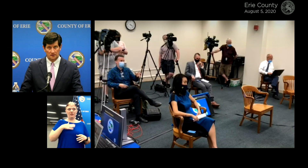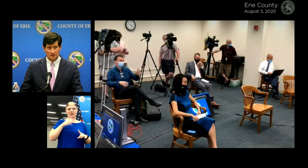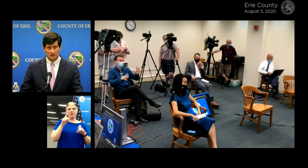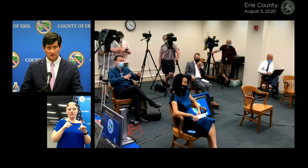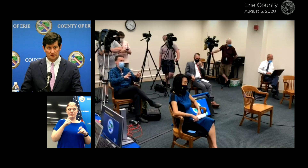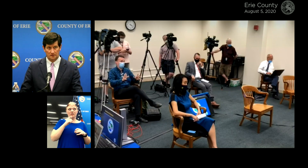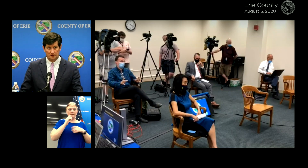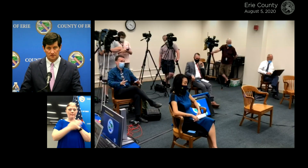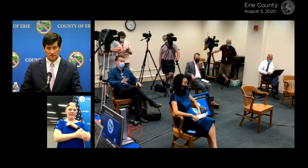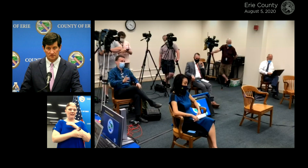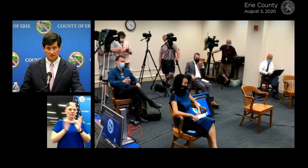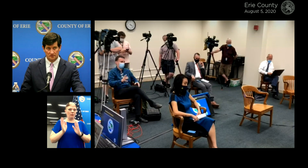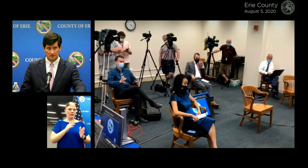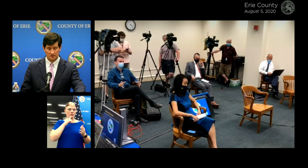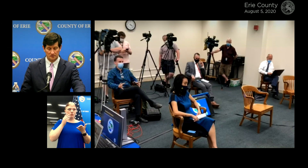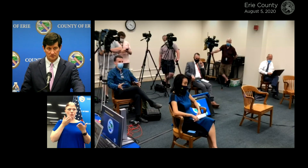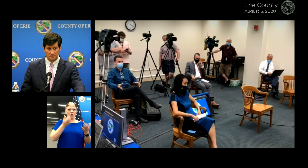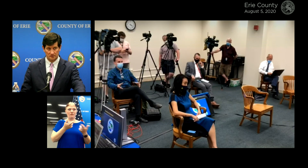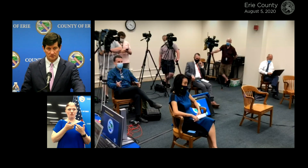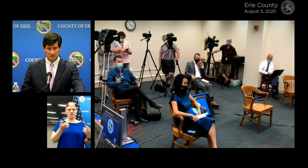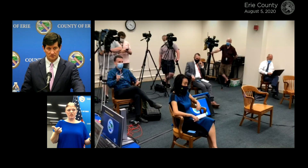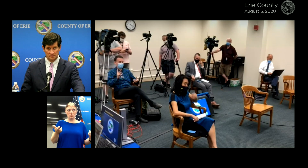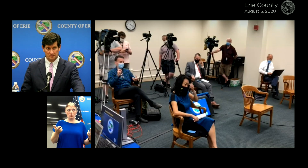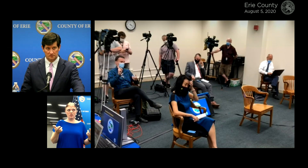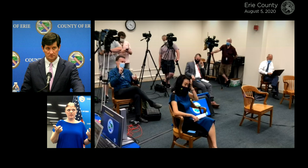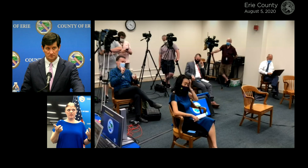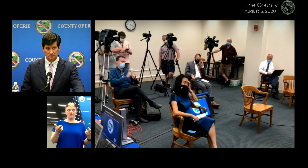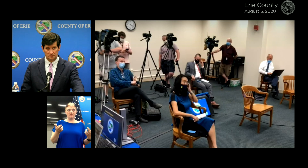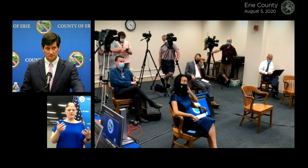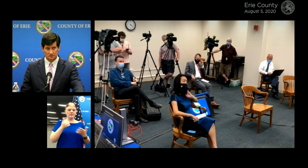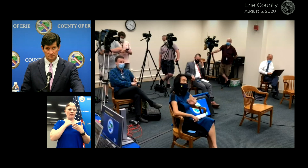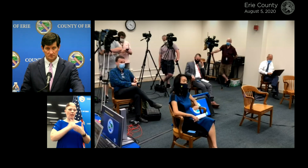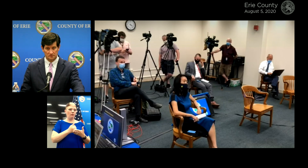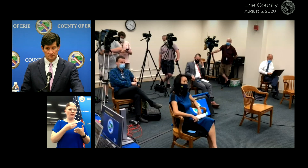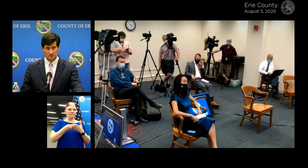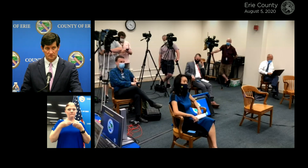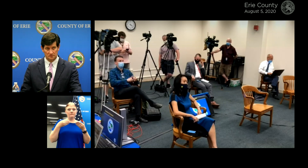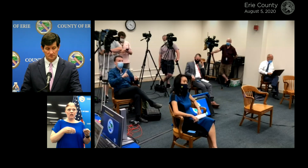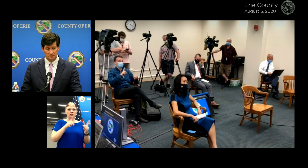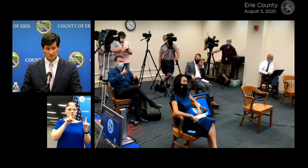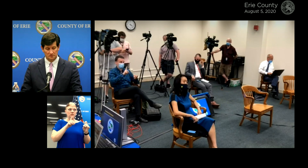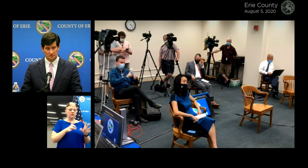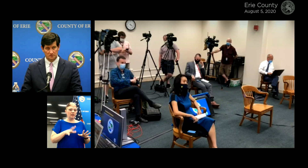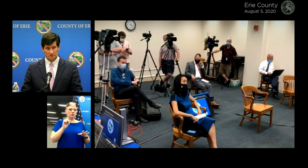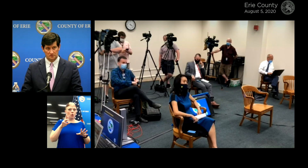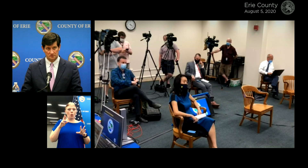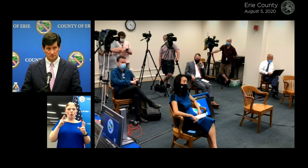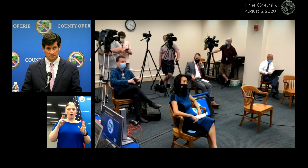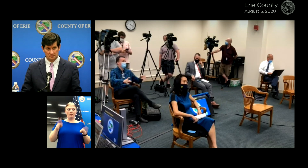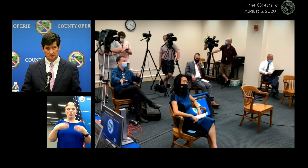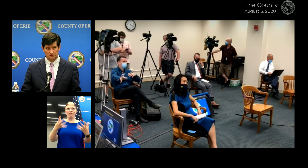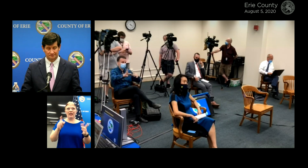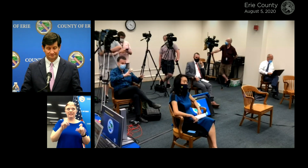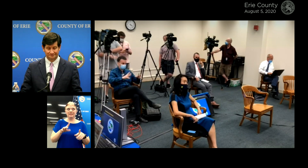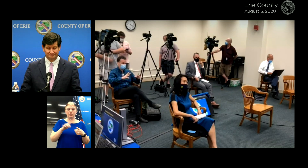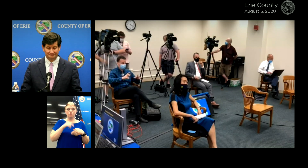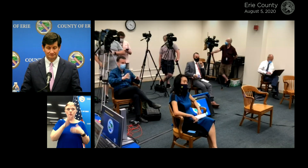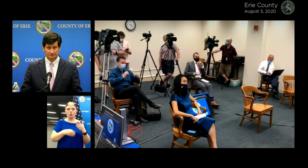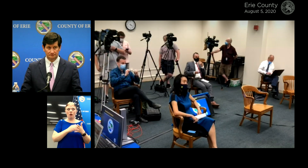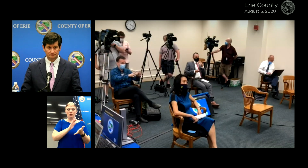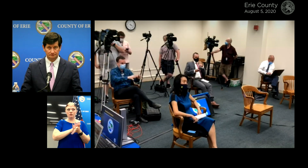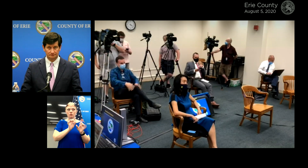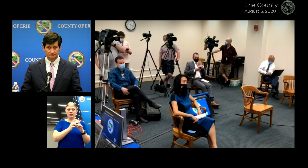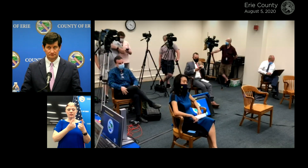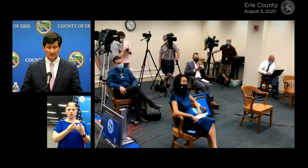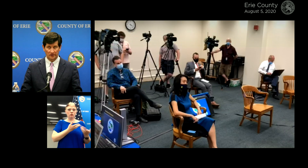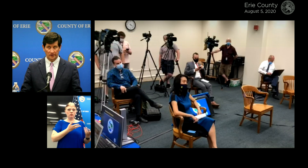is, the county prepared to offer resources either in helping fund tests or physically providing tests to all the school districts? Do you guys